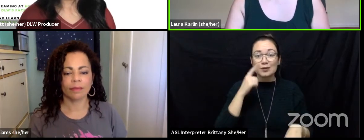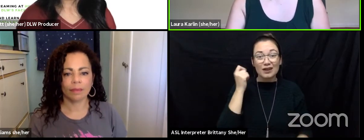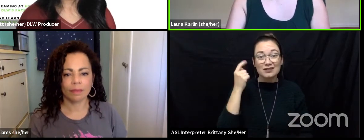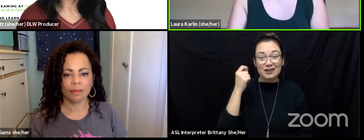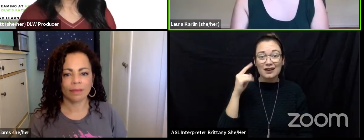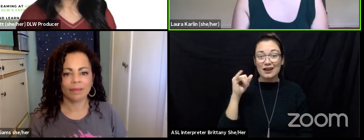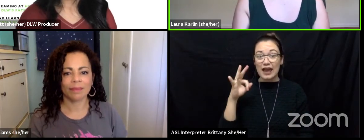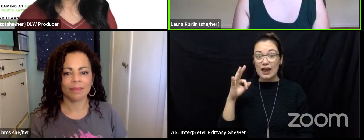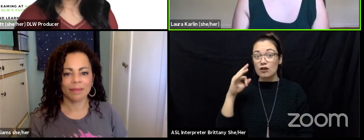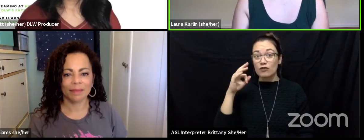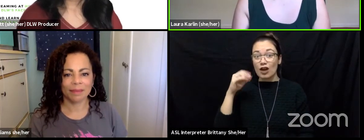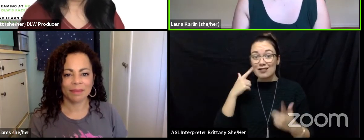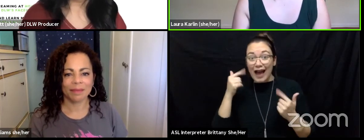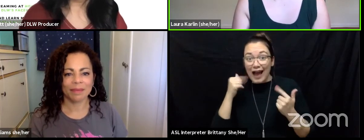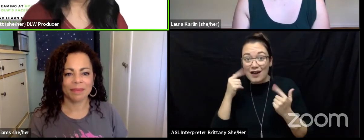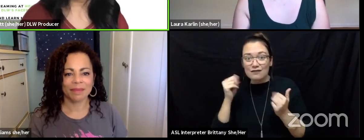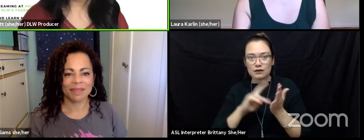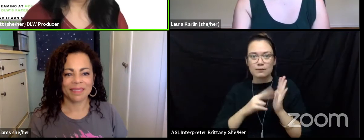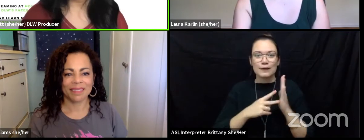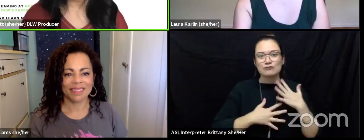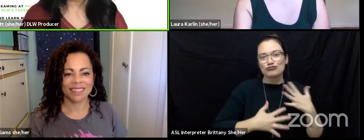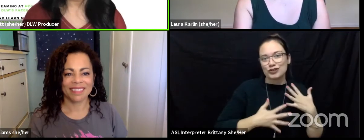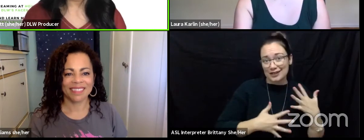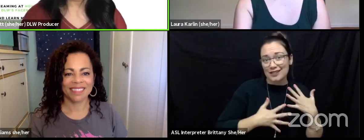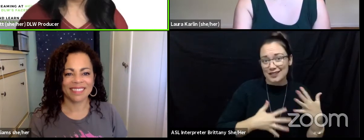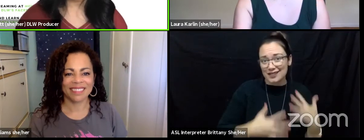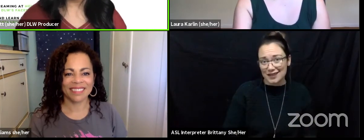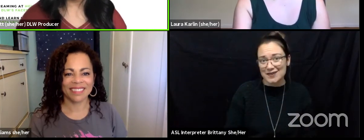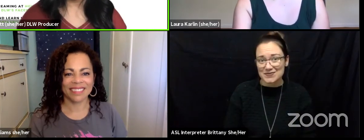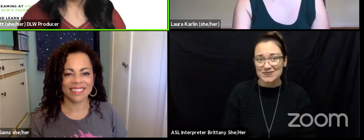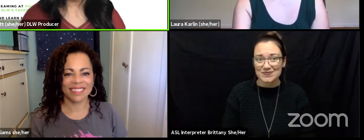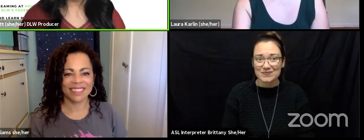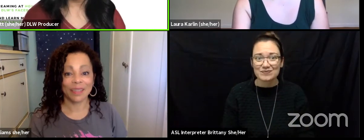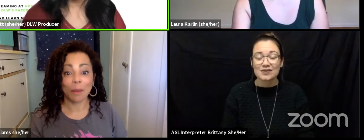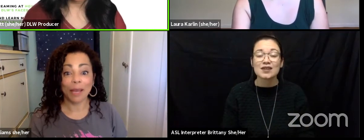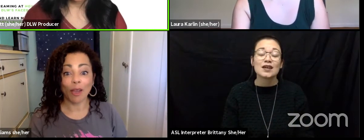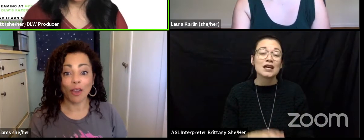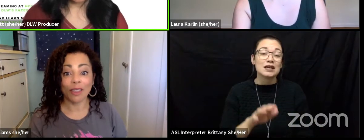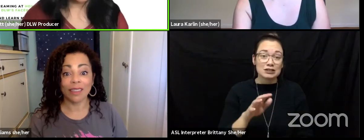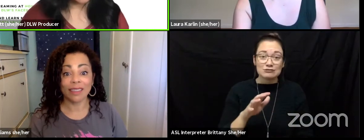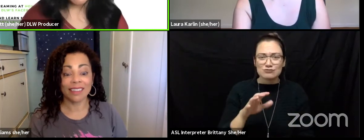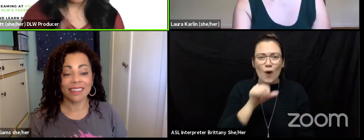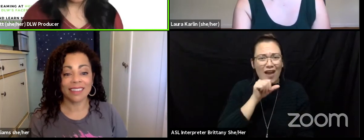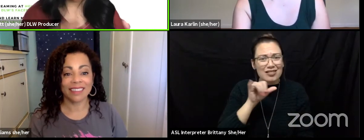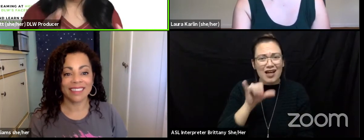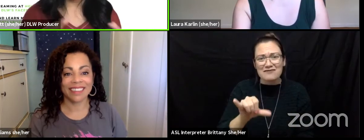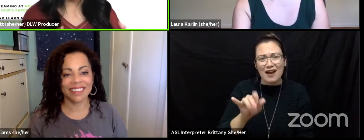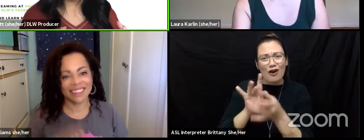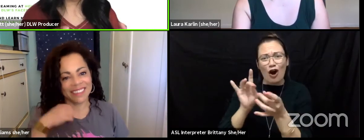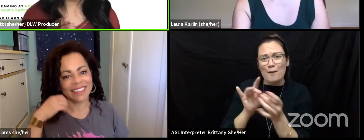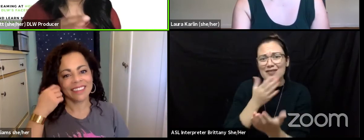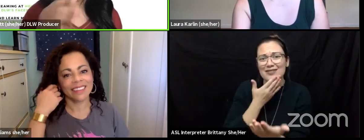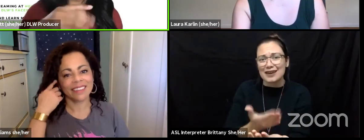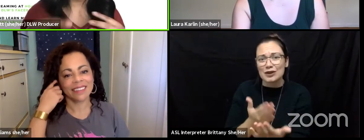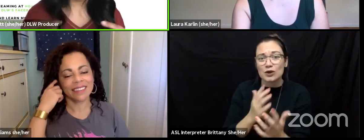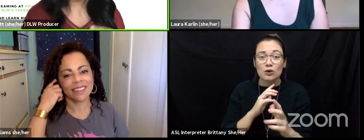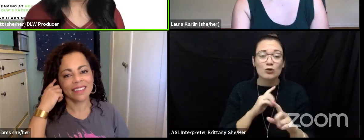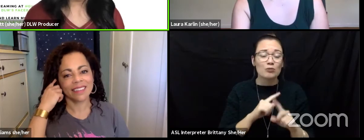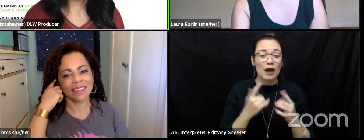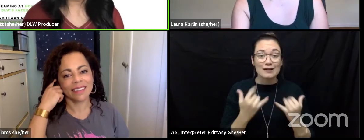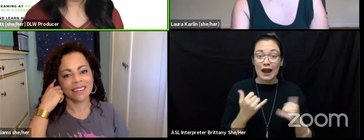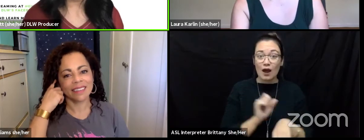So I love this. I love this. We're at 11:30. So I want to bring back a couple ideas and also